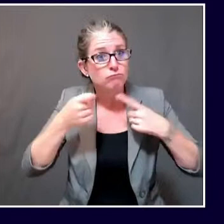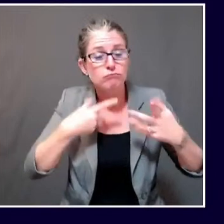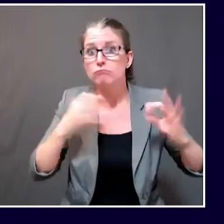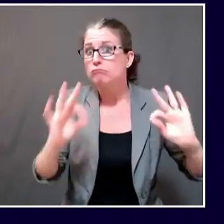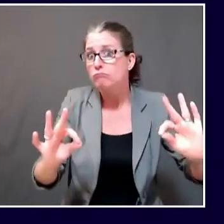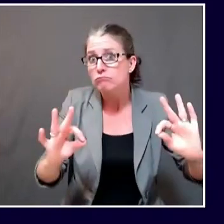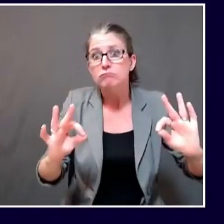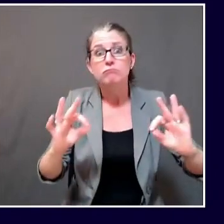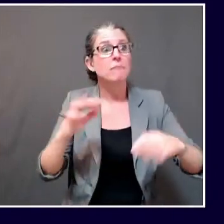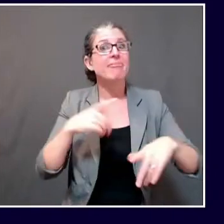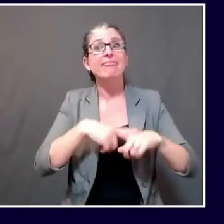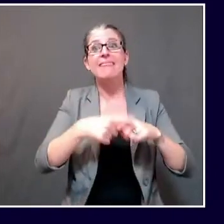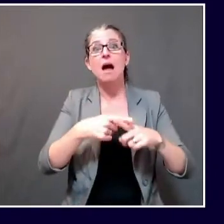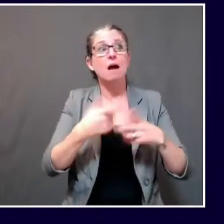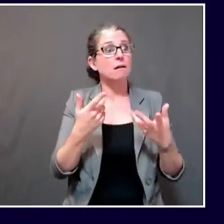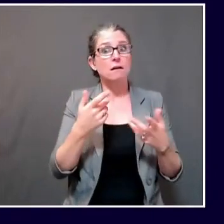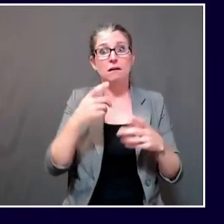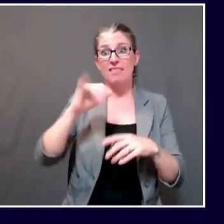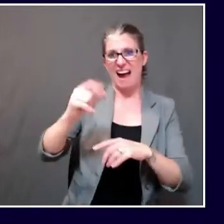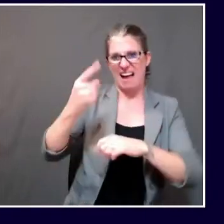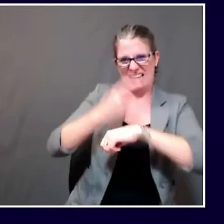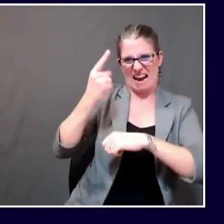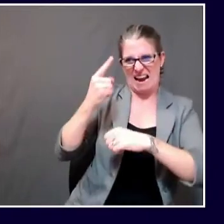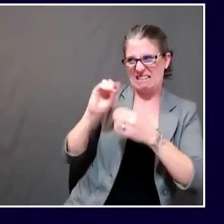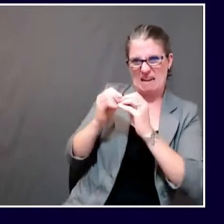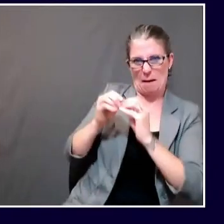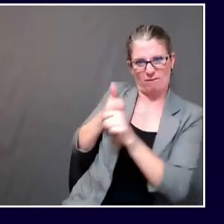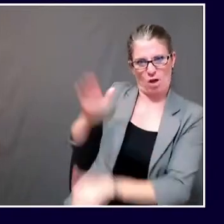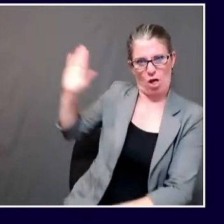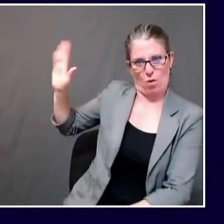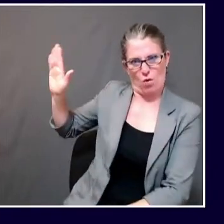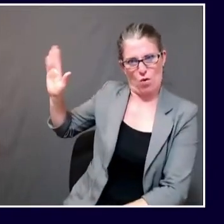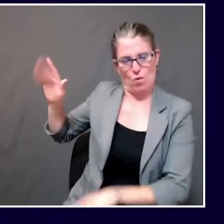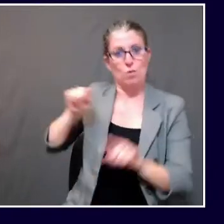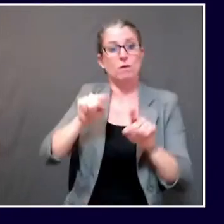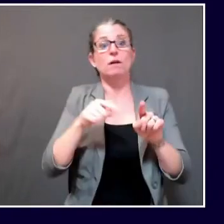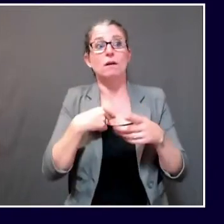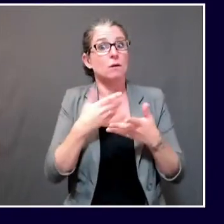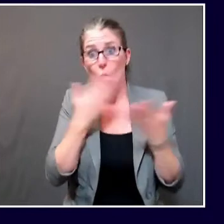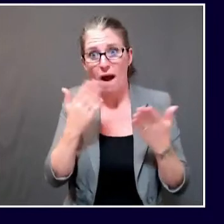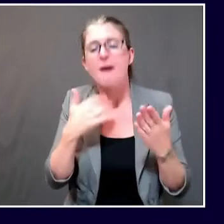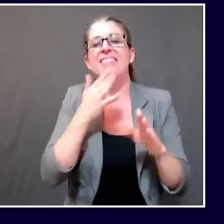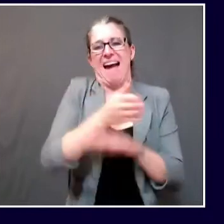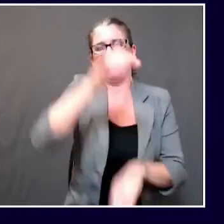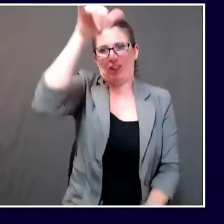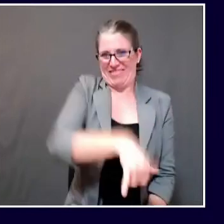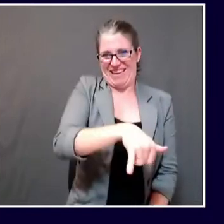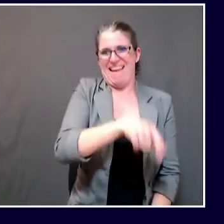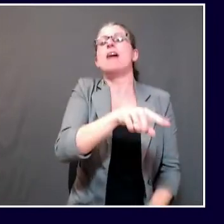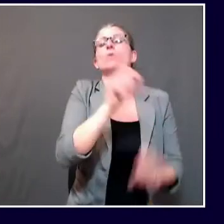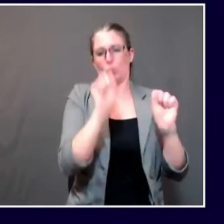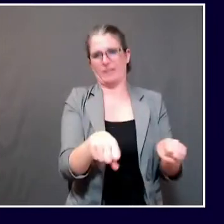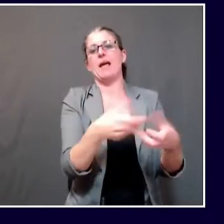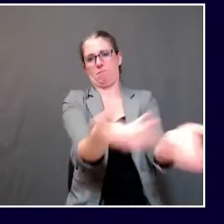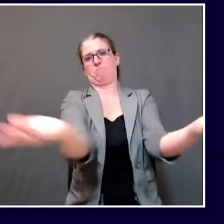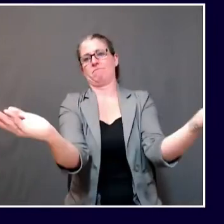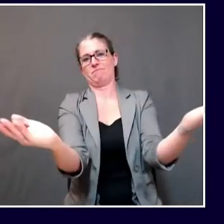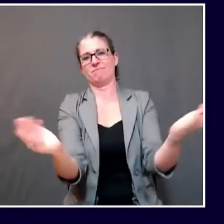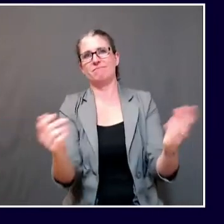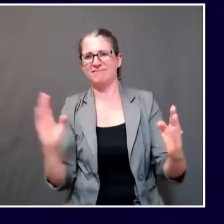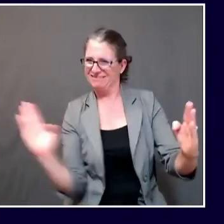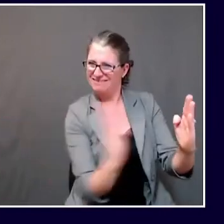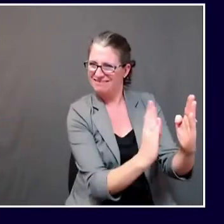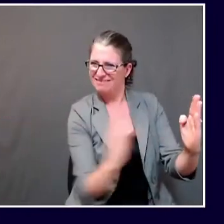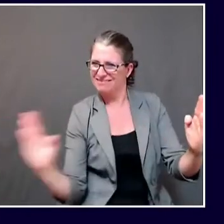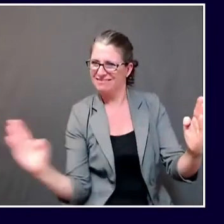that depend on when you may have been tested, what your symptom onset was. So I won't go through all of those here. They are, however, on the